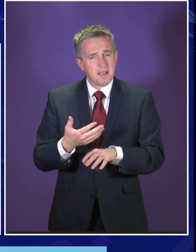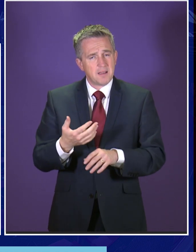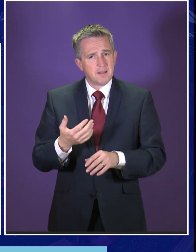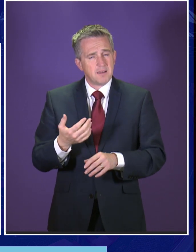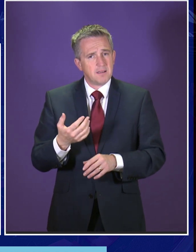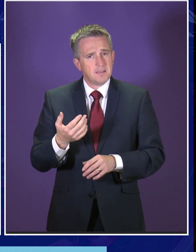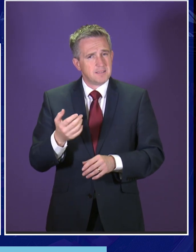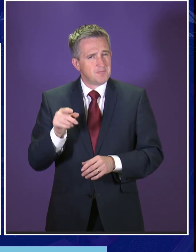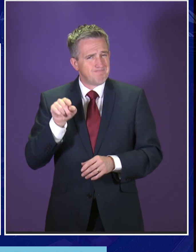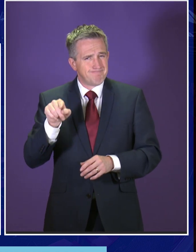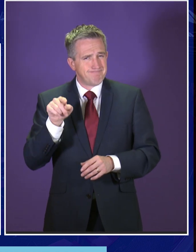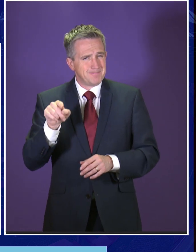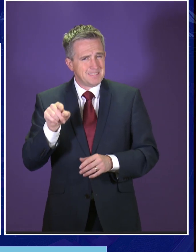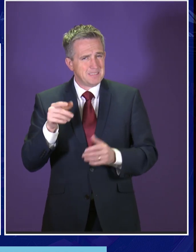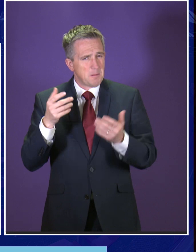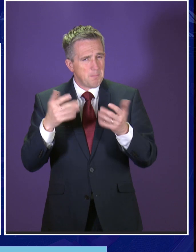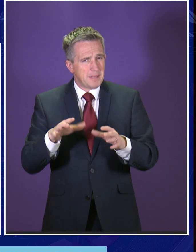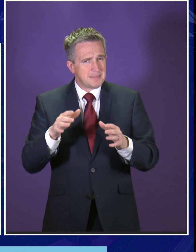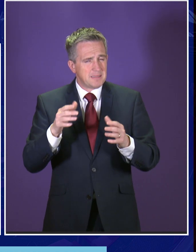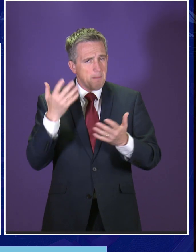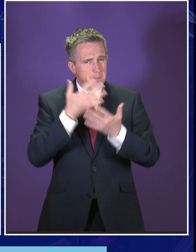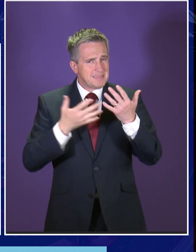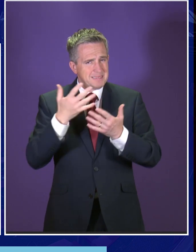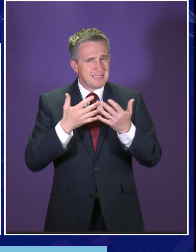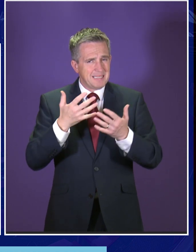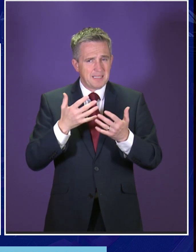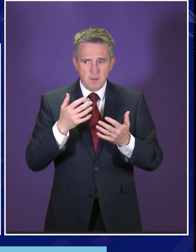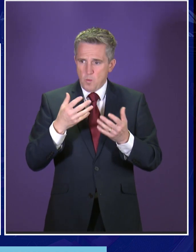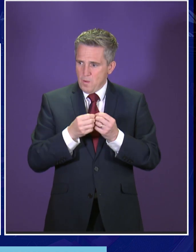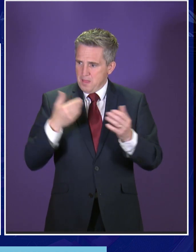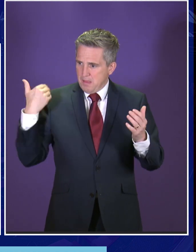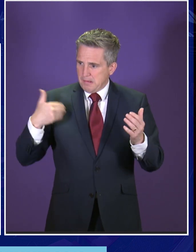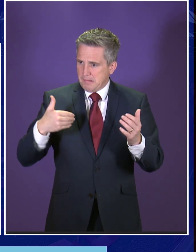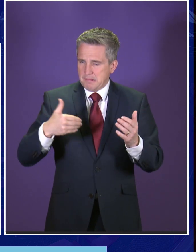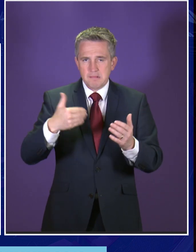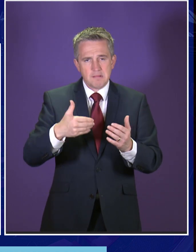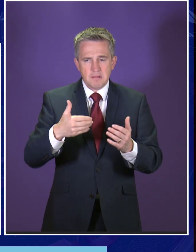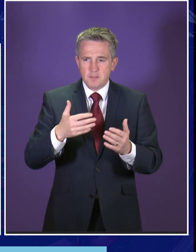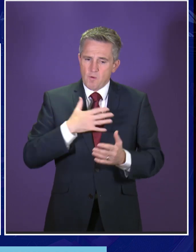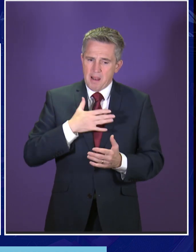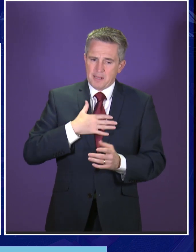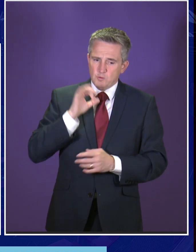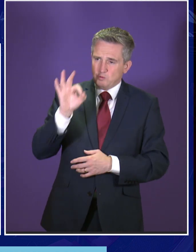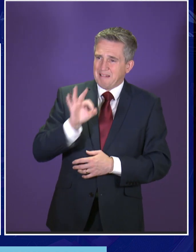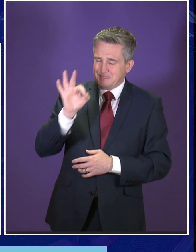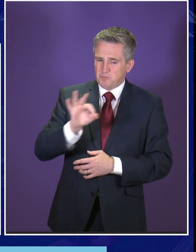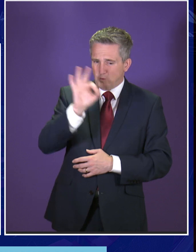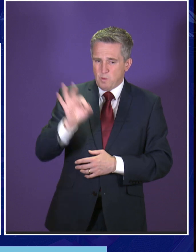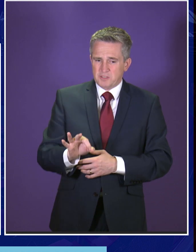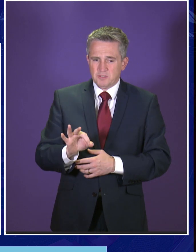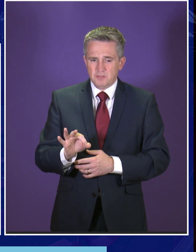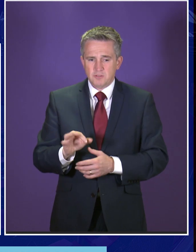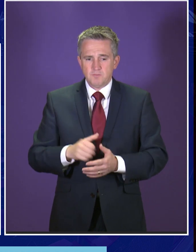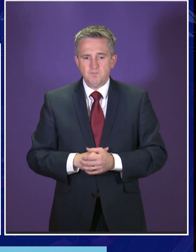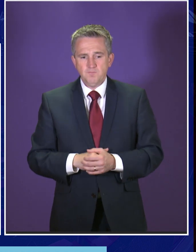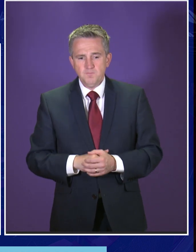world, because he hasn't had much time to think about it outside of the dance studio and outside of the performance. So